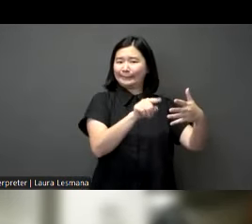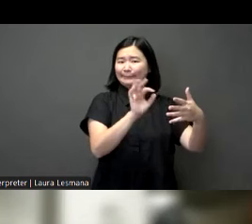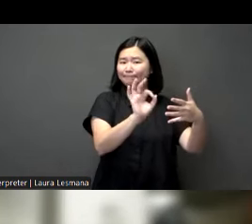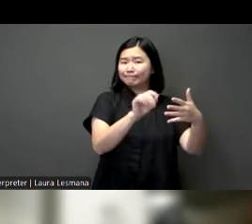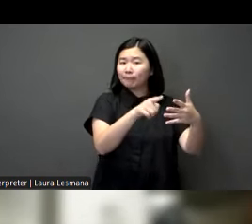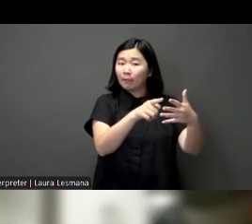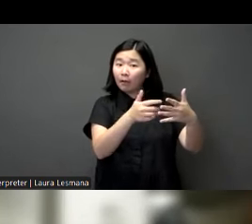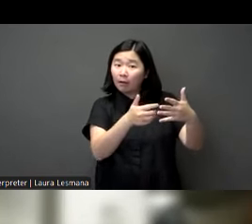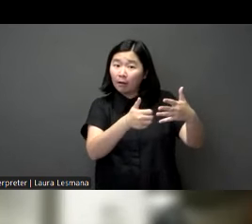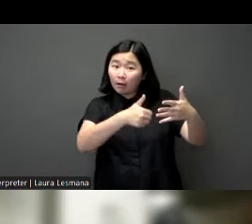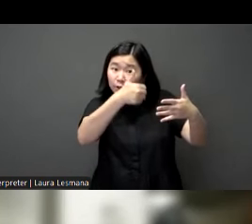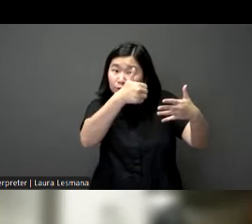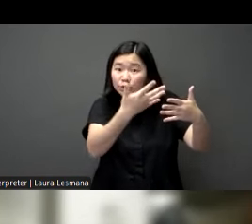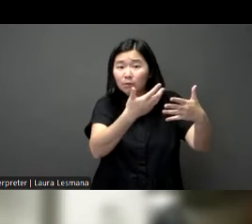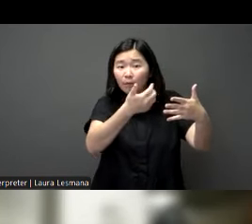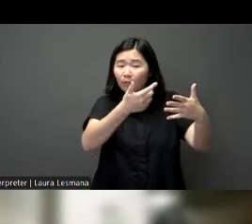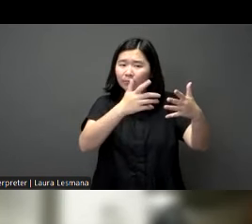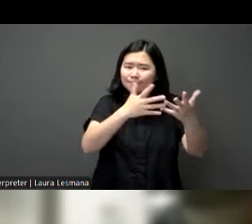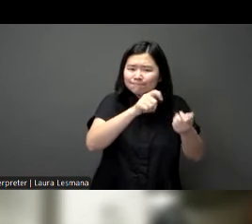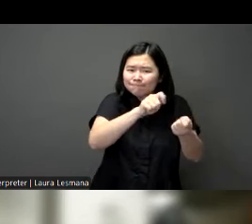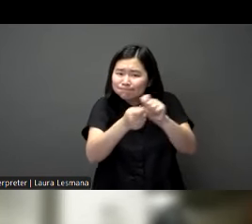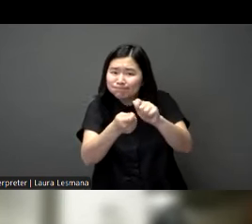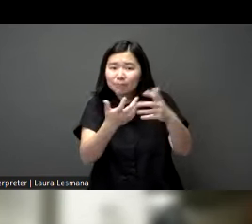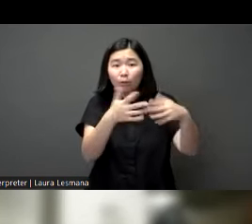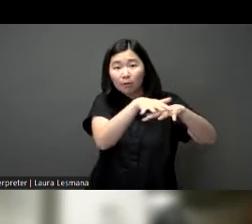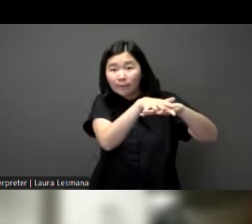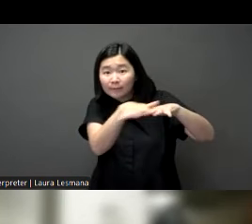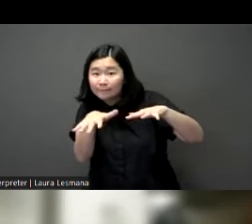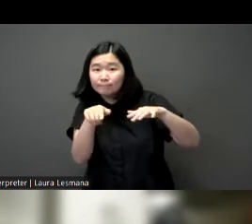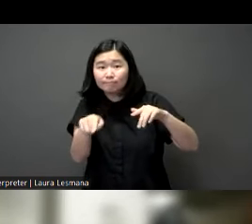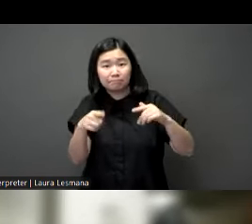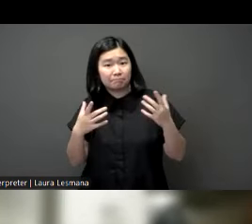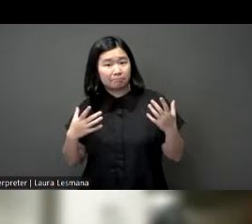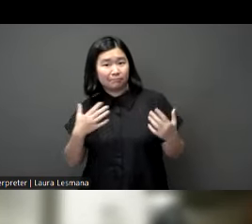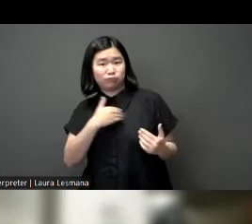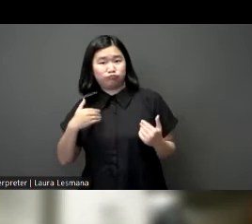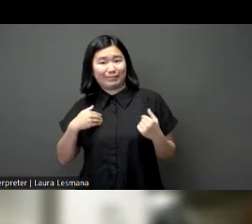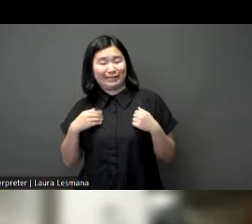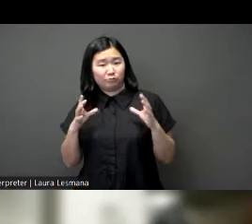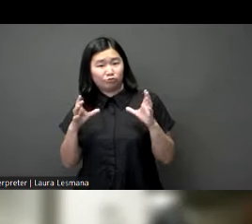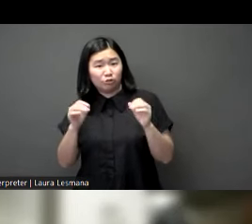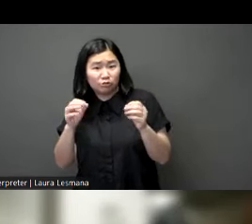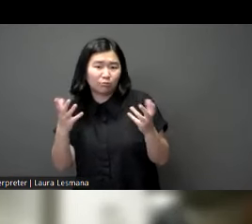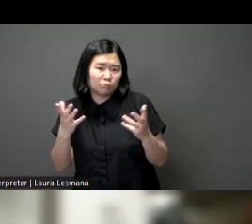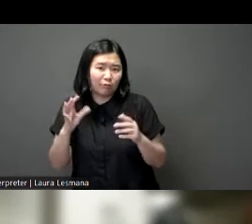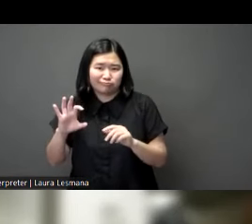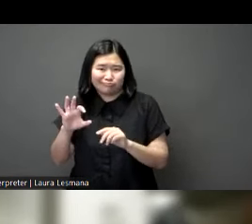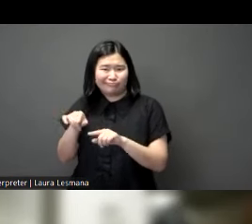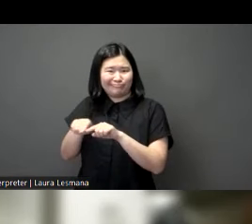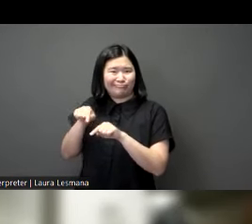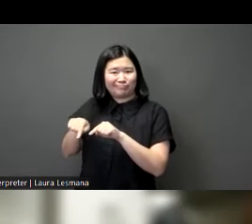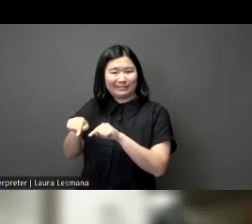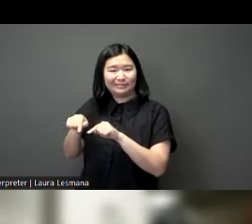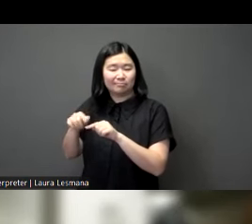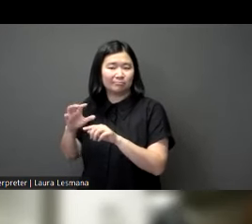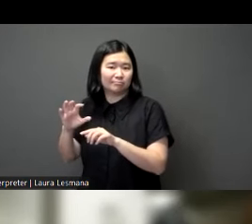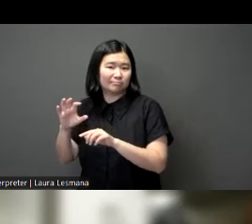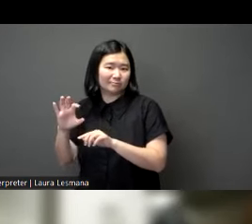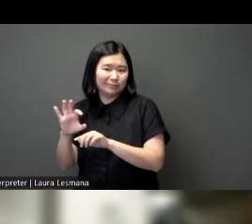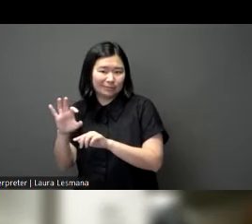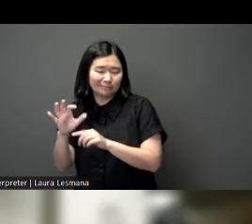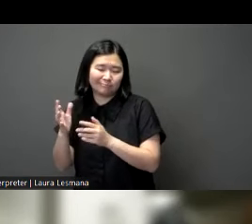it promising? Is it developing? And we find that we are located exactly in these points where